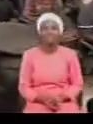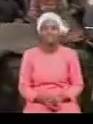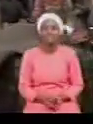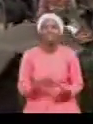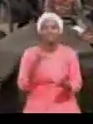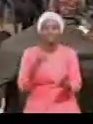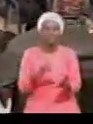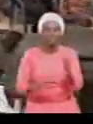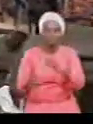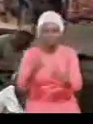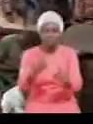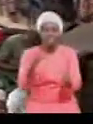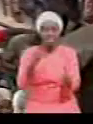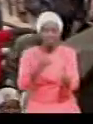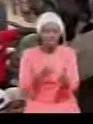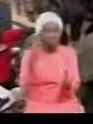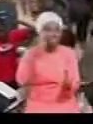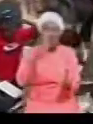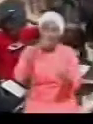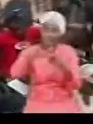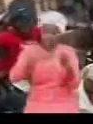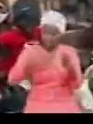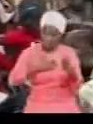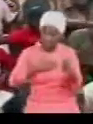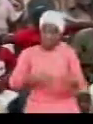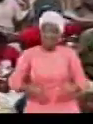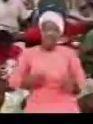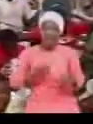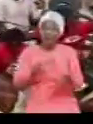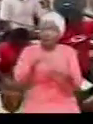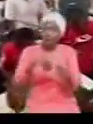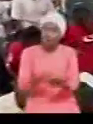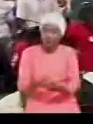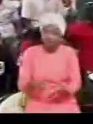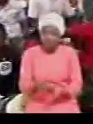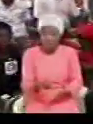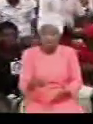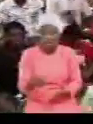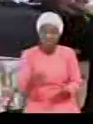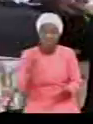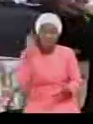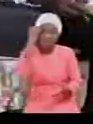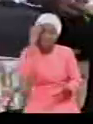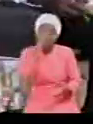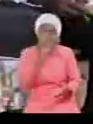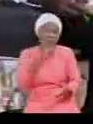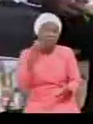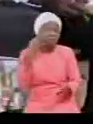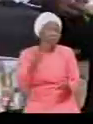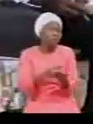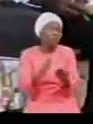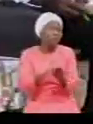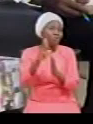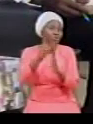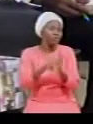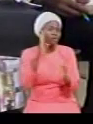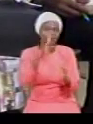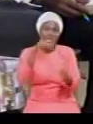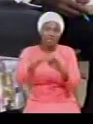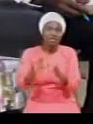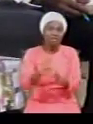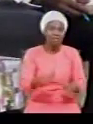It will be in my life. All these beauties of holiness will be in your life permanently